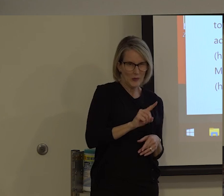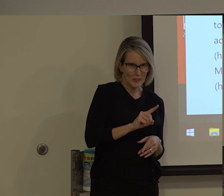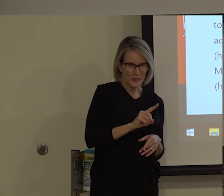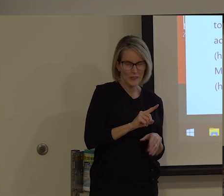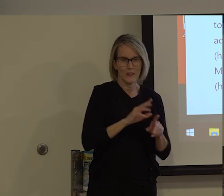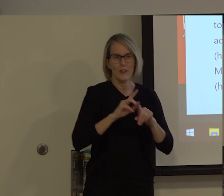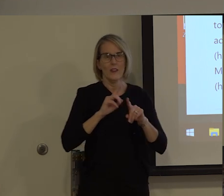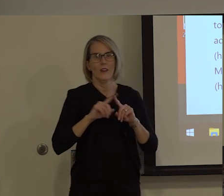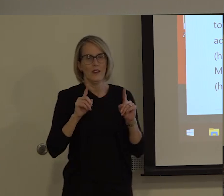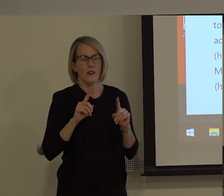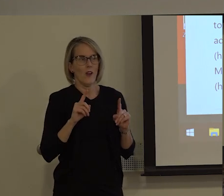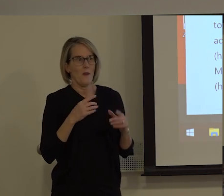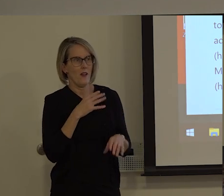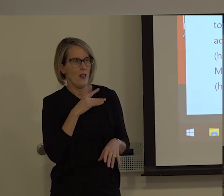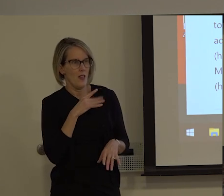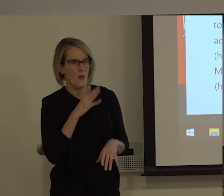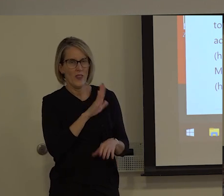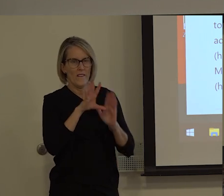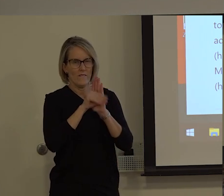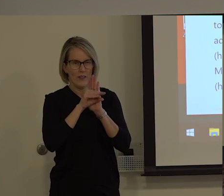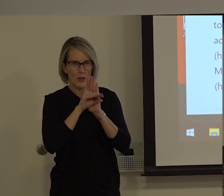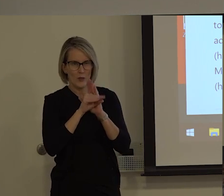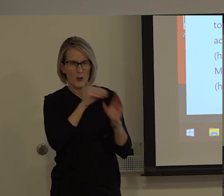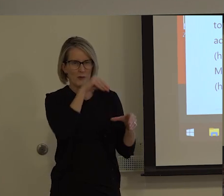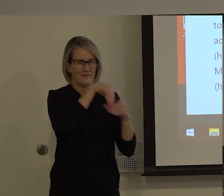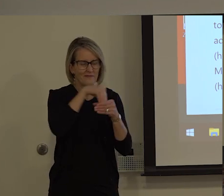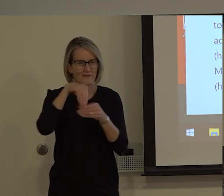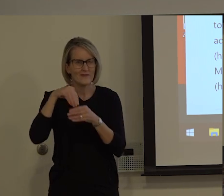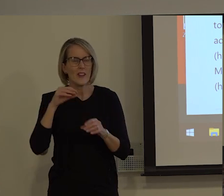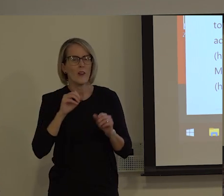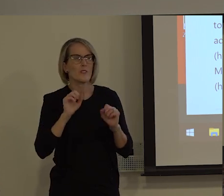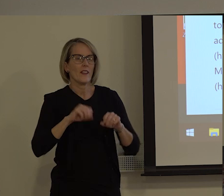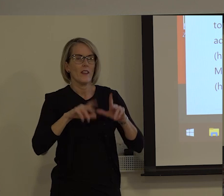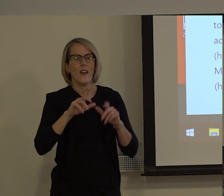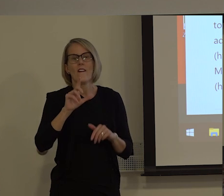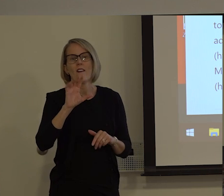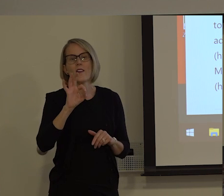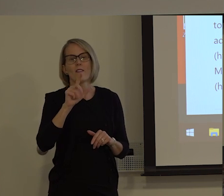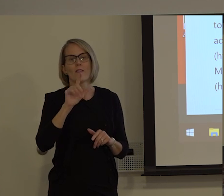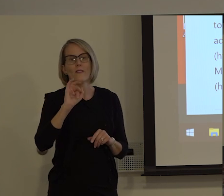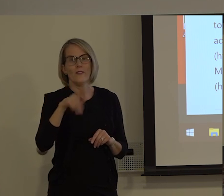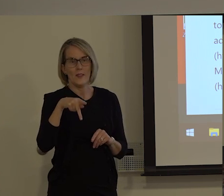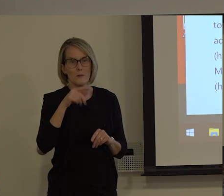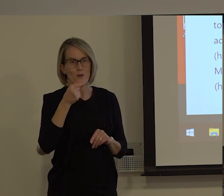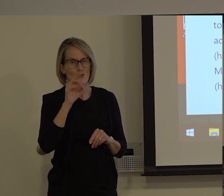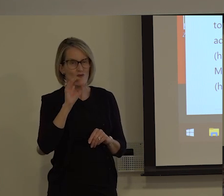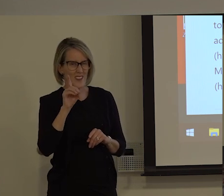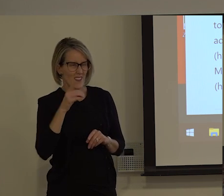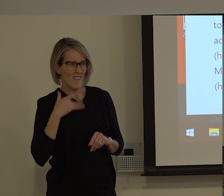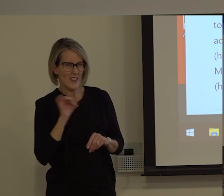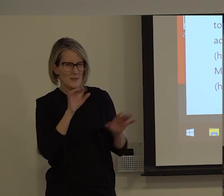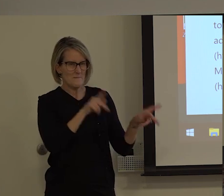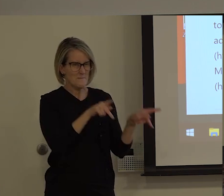with the intersperse, that's reminding me a lot of VoiceThread or Flipgrid. Is the accessibility where the